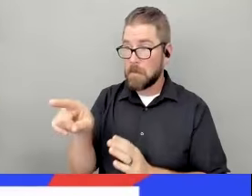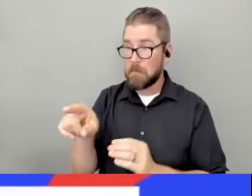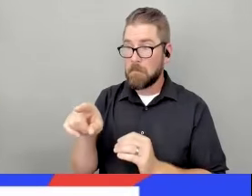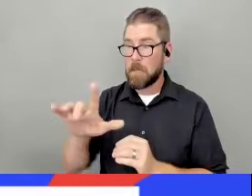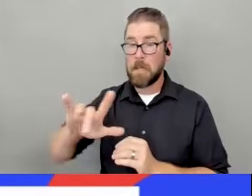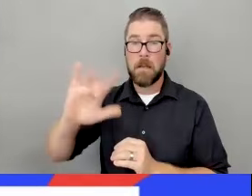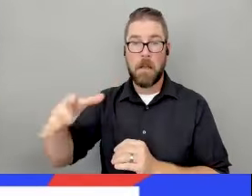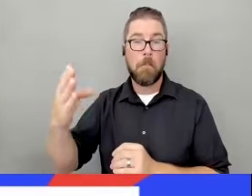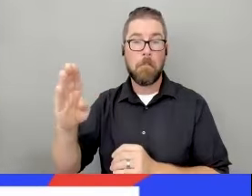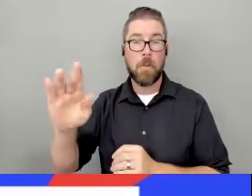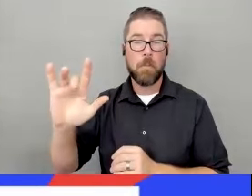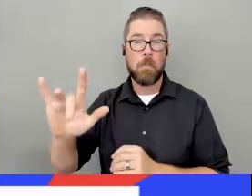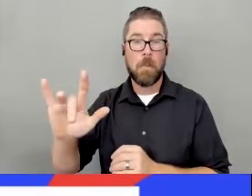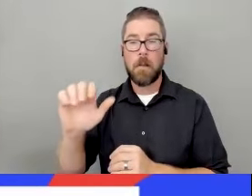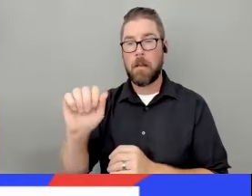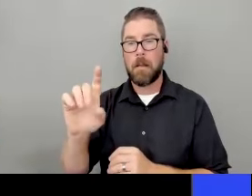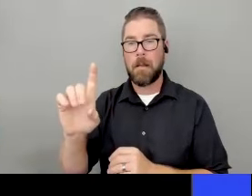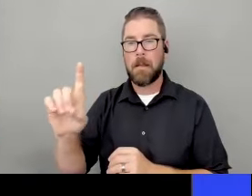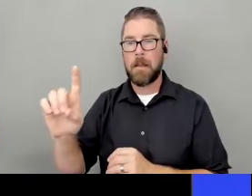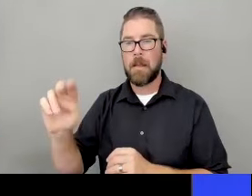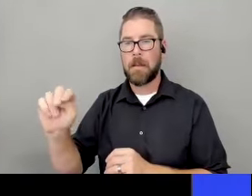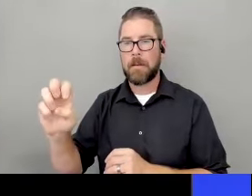push that blue button.